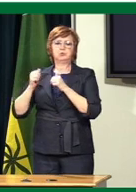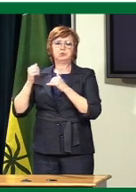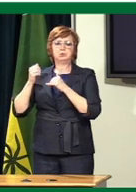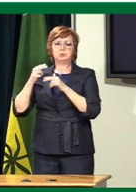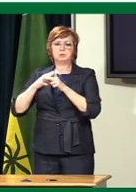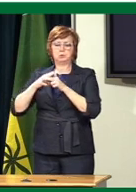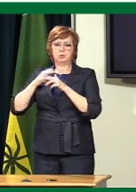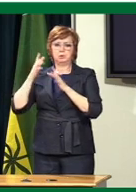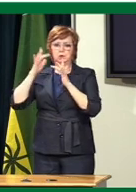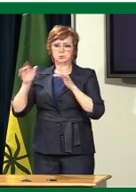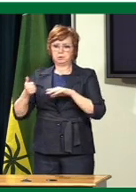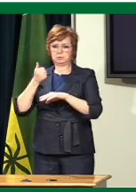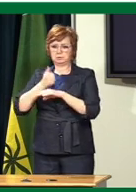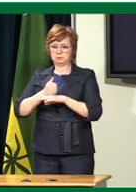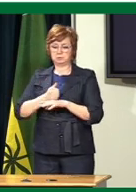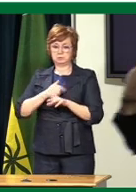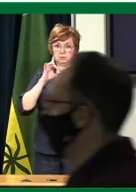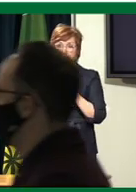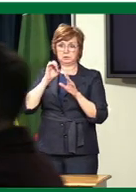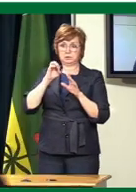anything to add to that answer.